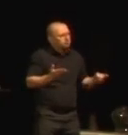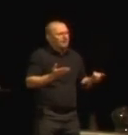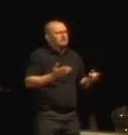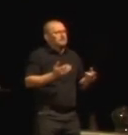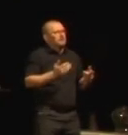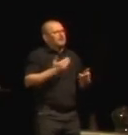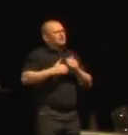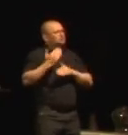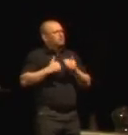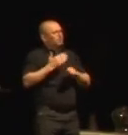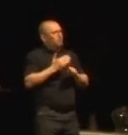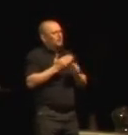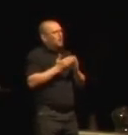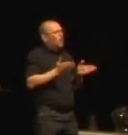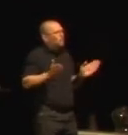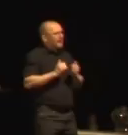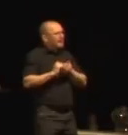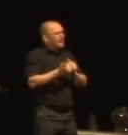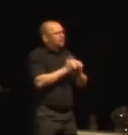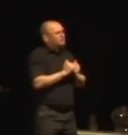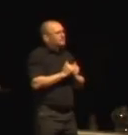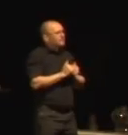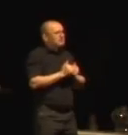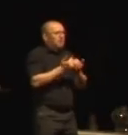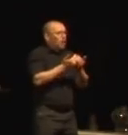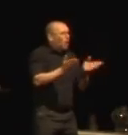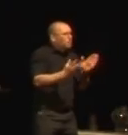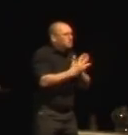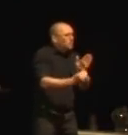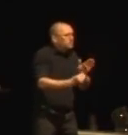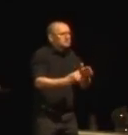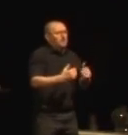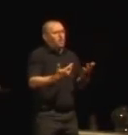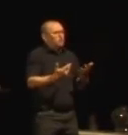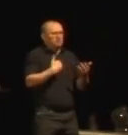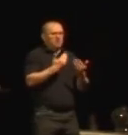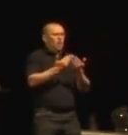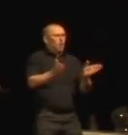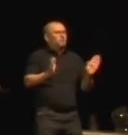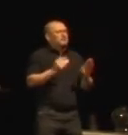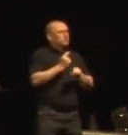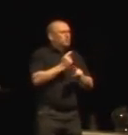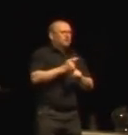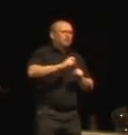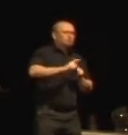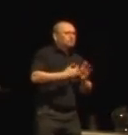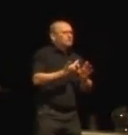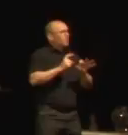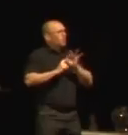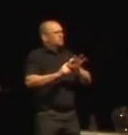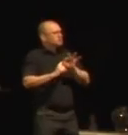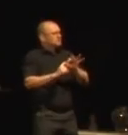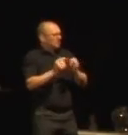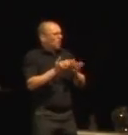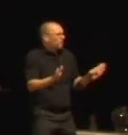manner, whether that be an open source project or simply openly discussing projects and questions. You